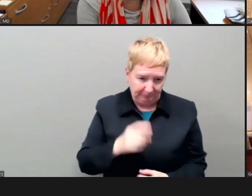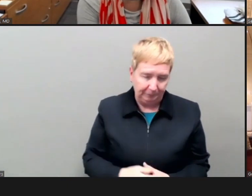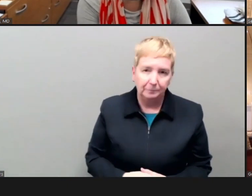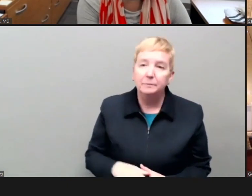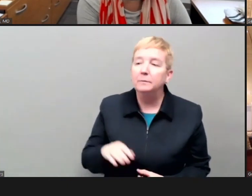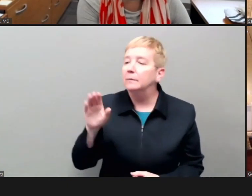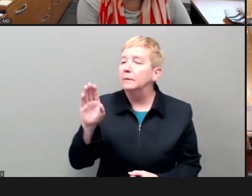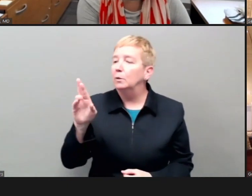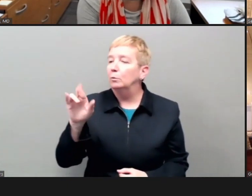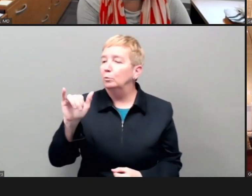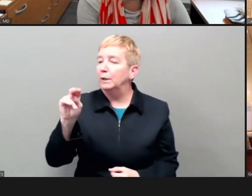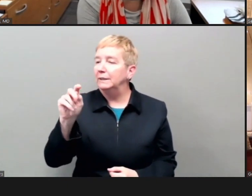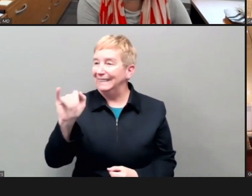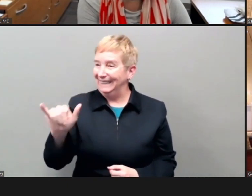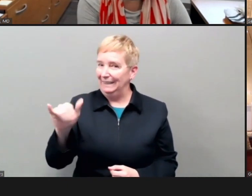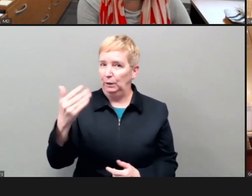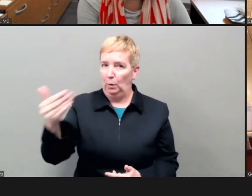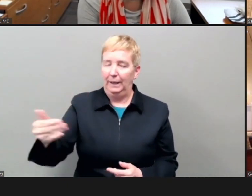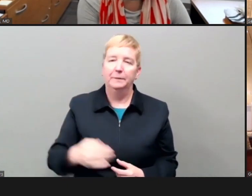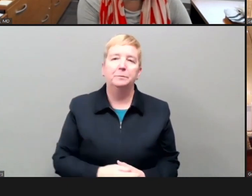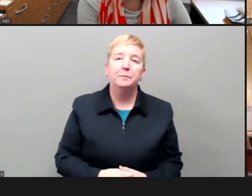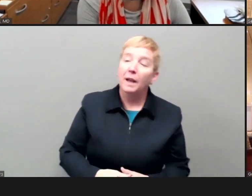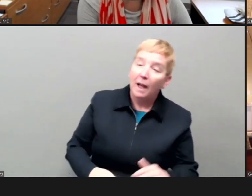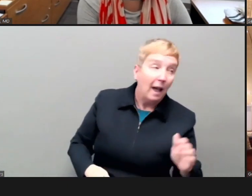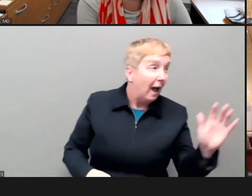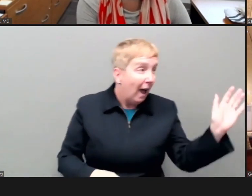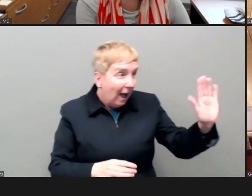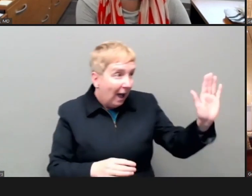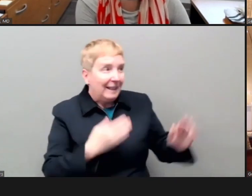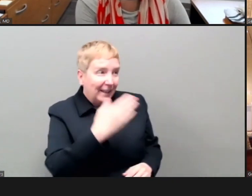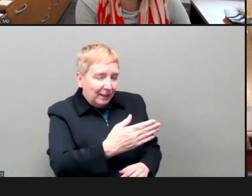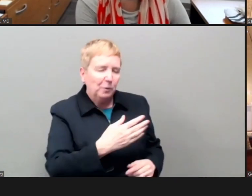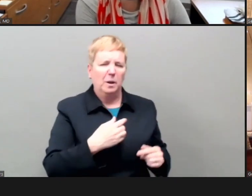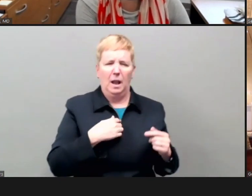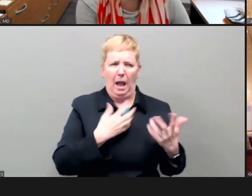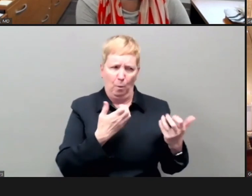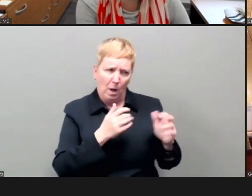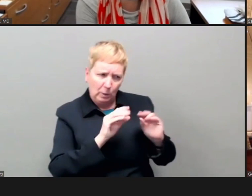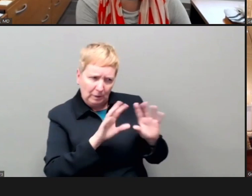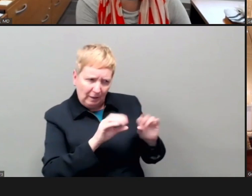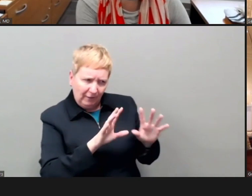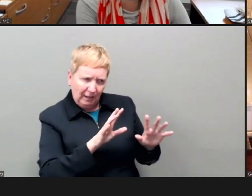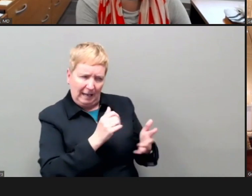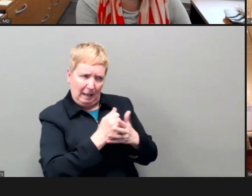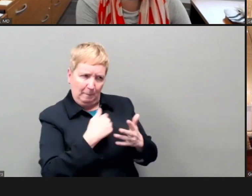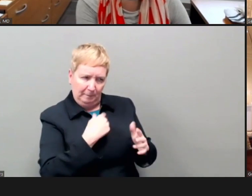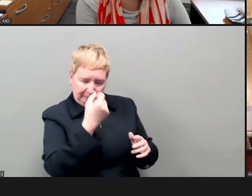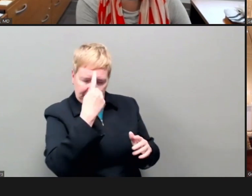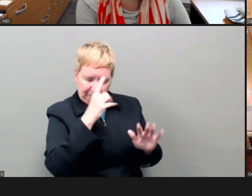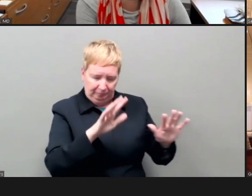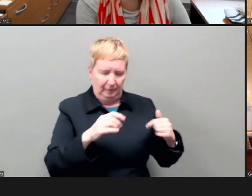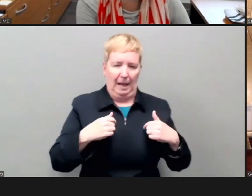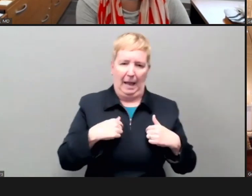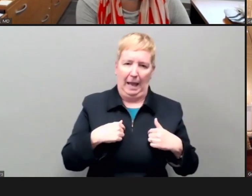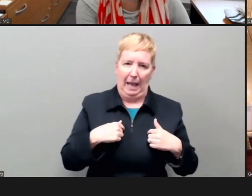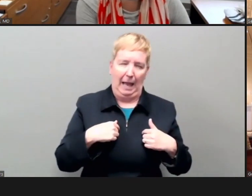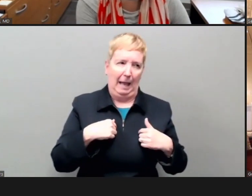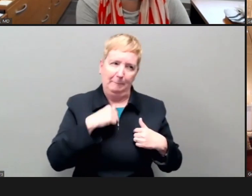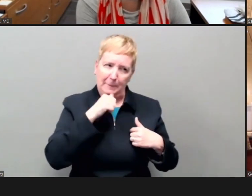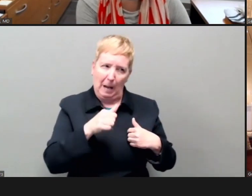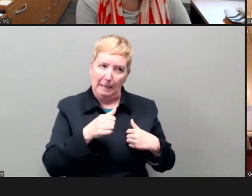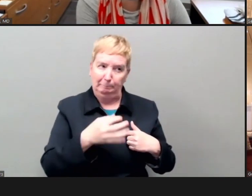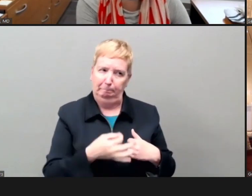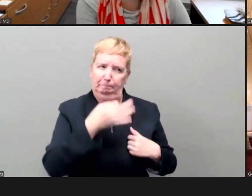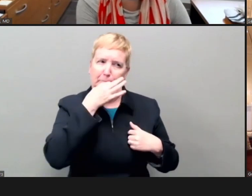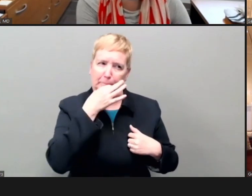Brittany, go right ahead. Hi, thank you guys so much. So I do want to clarify something. I am not super great at the data, so I'm just going